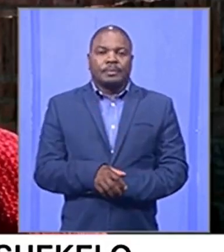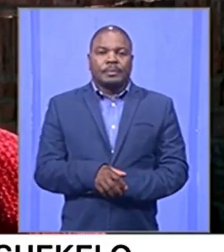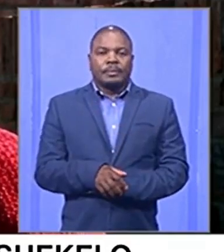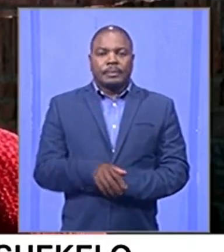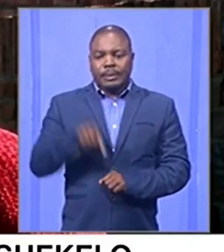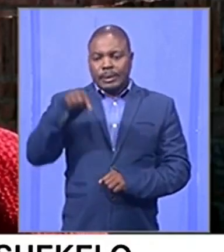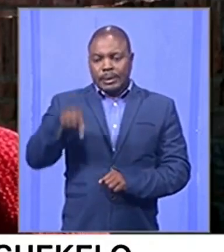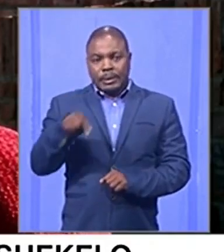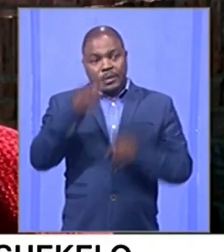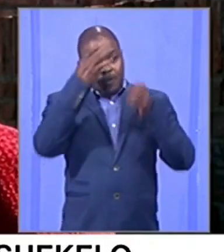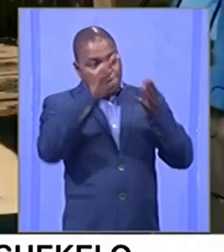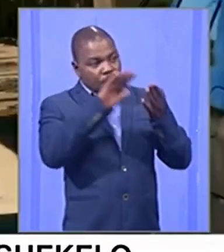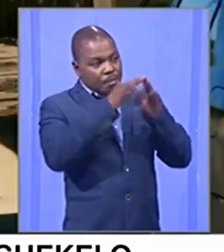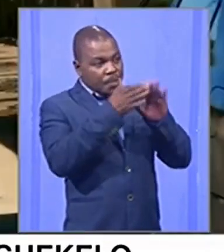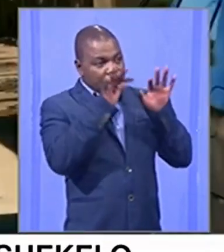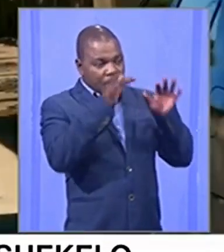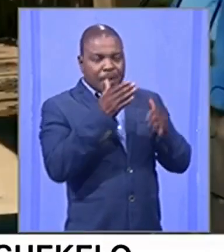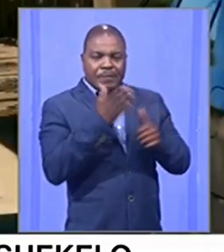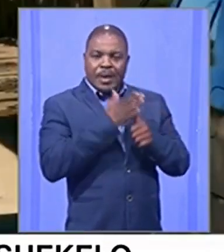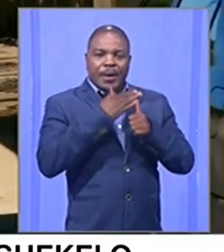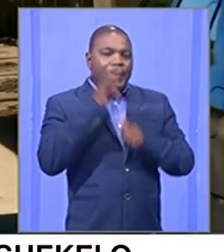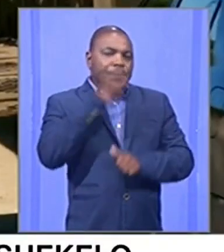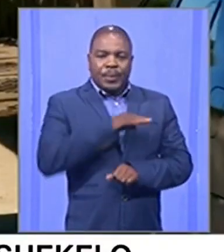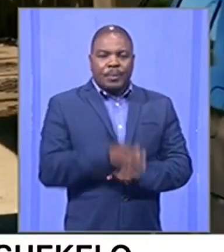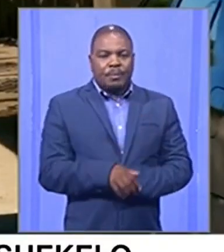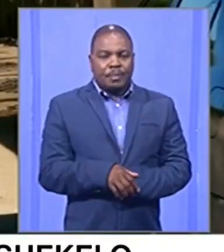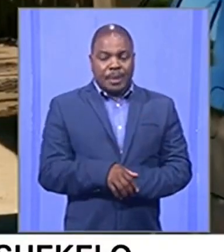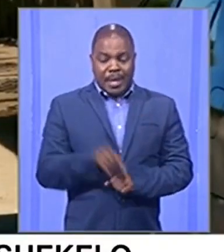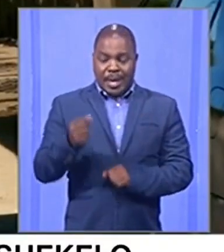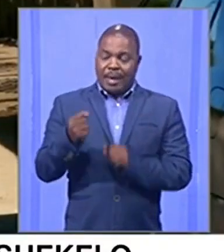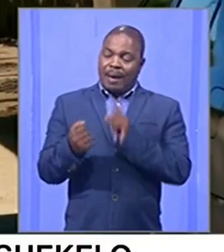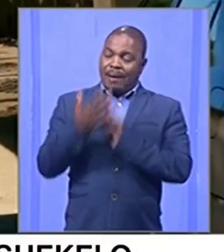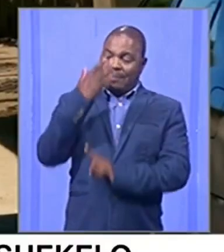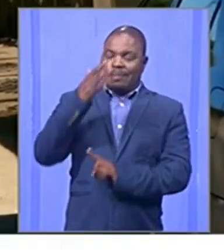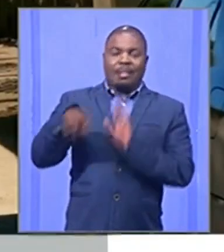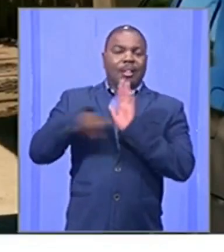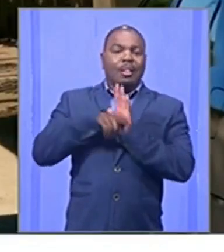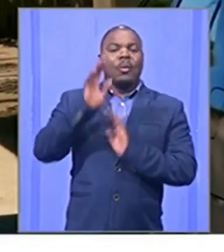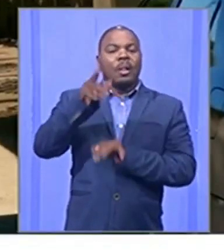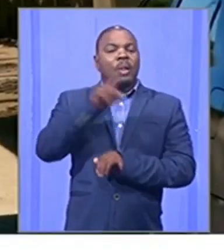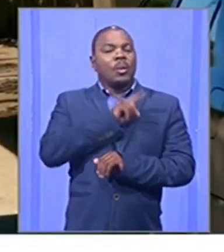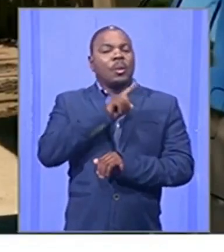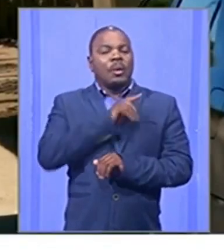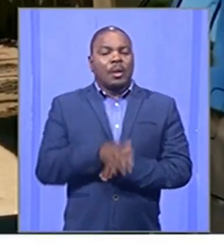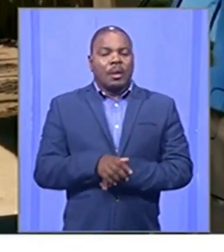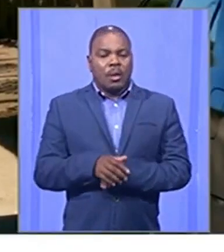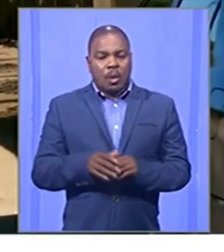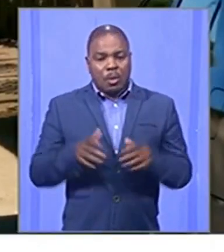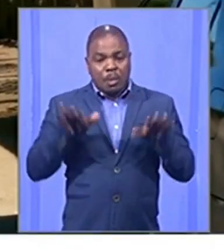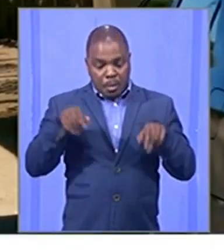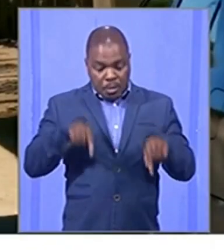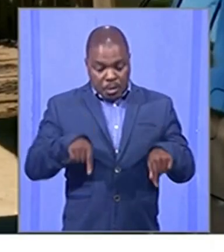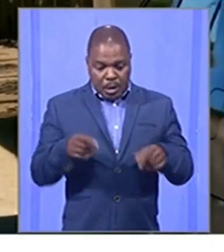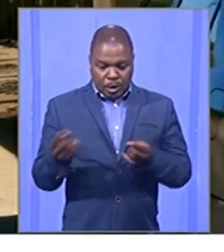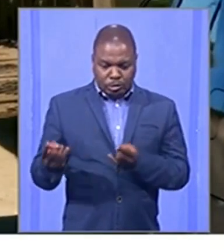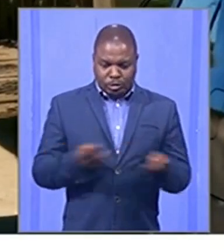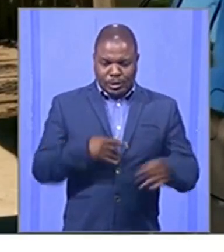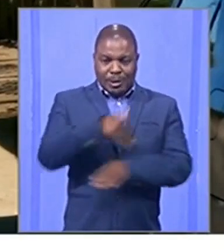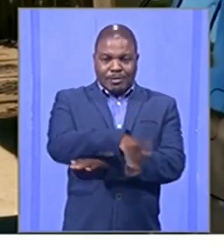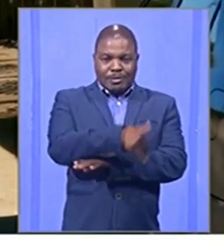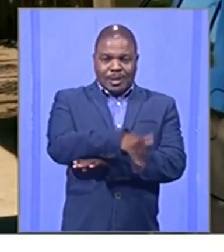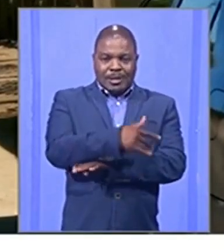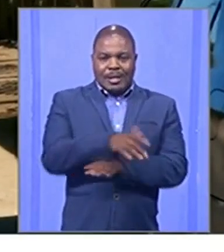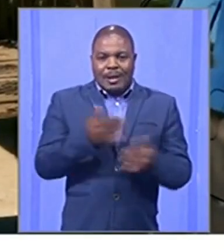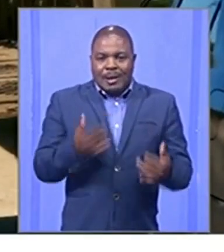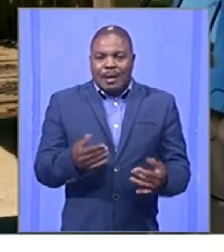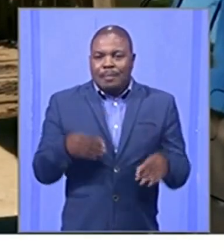ya buiwa le setšhaba. E tlo go affecta ka tsela ya gore batho ba ile gore bana rekisa mowa ba tshantse ba